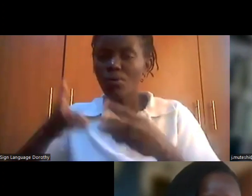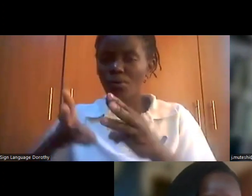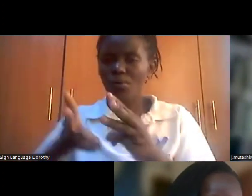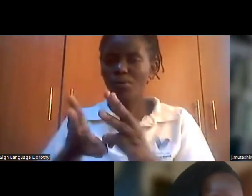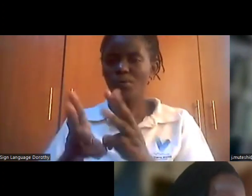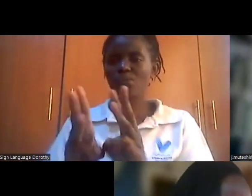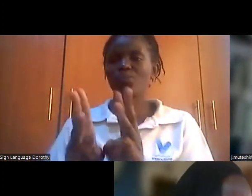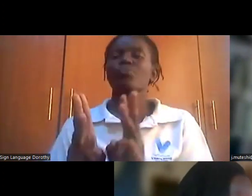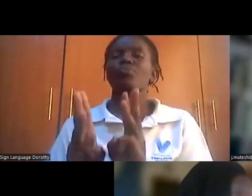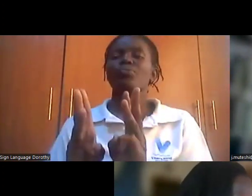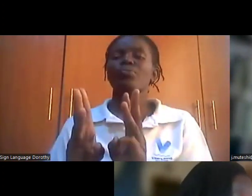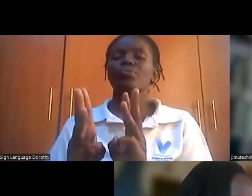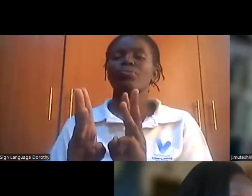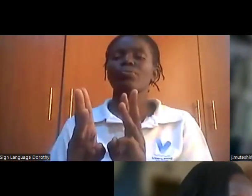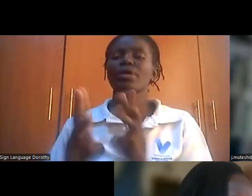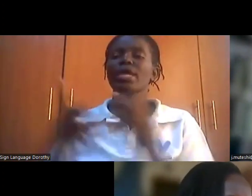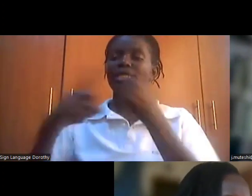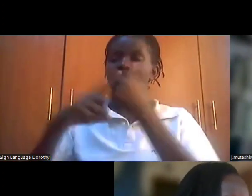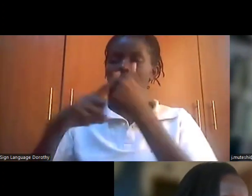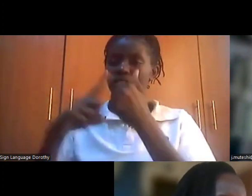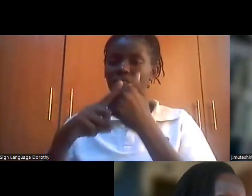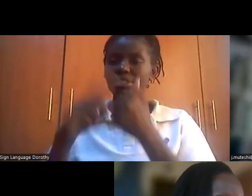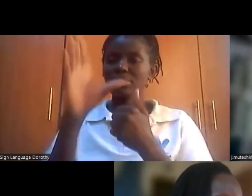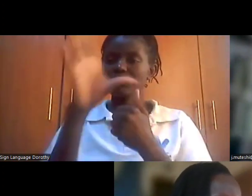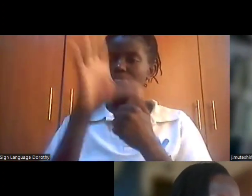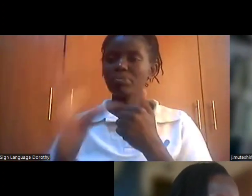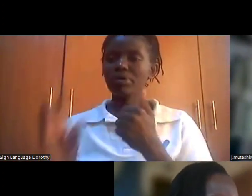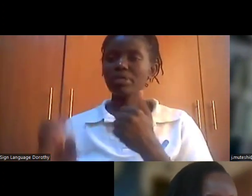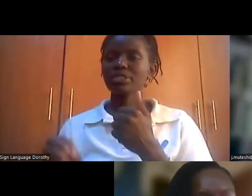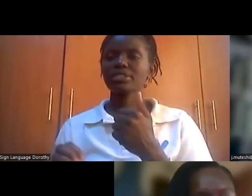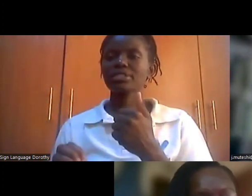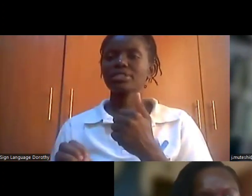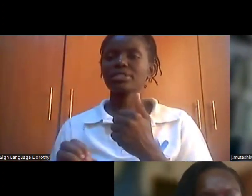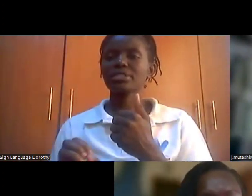around 6%.